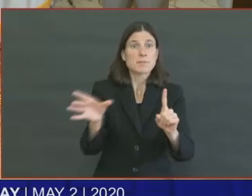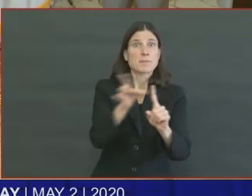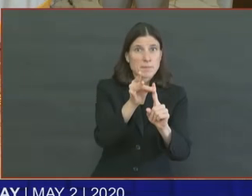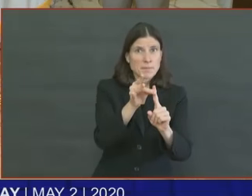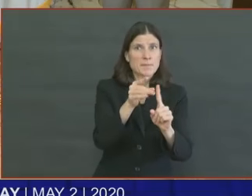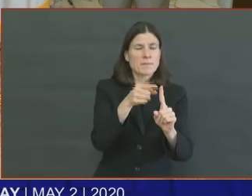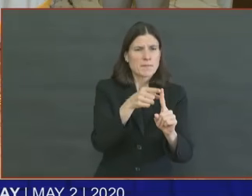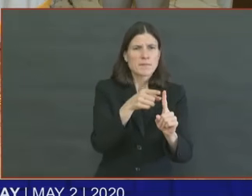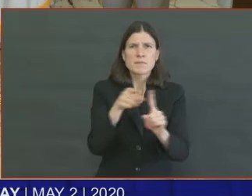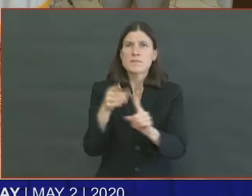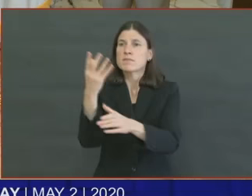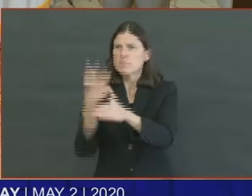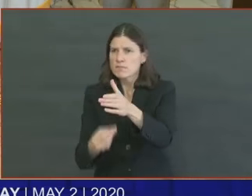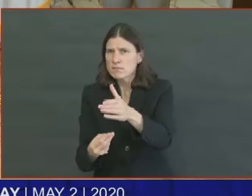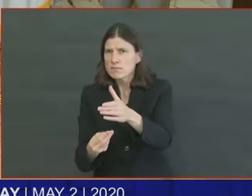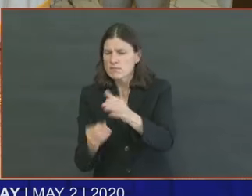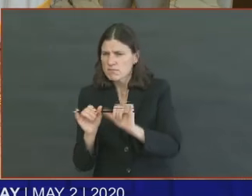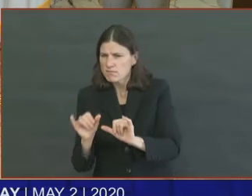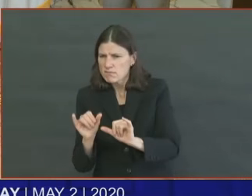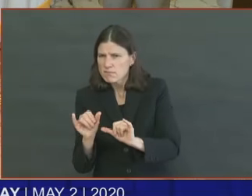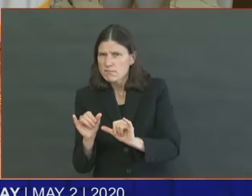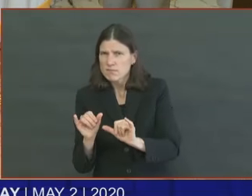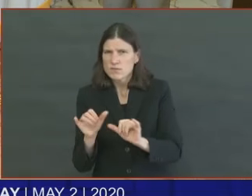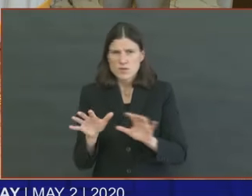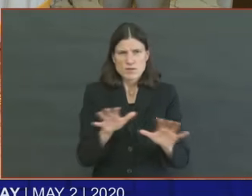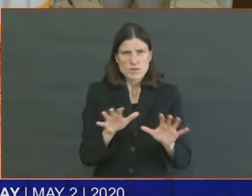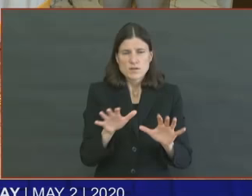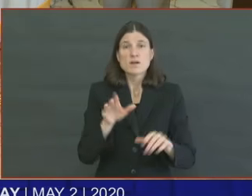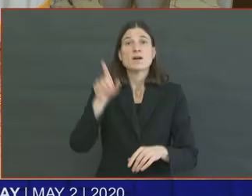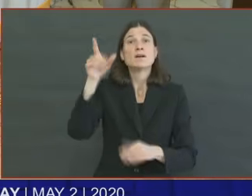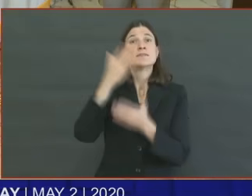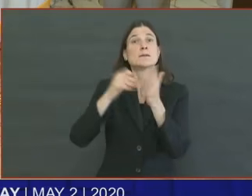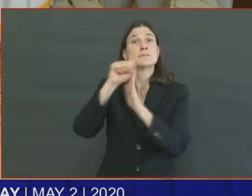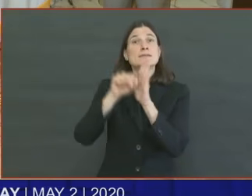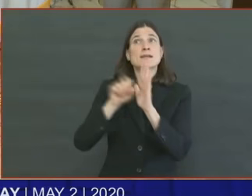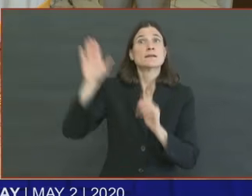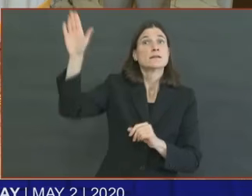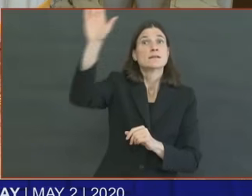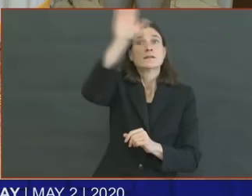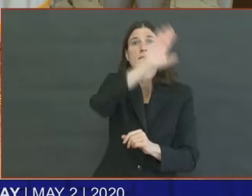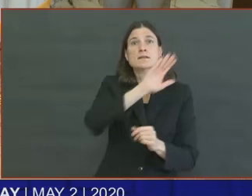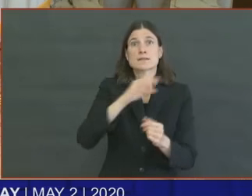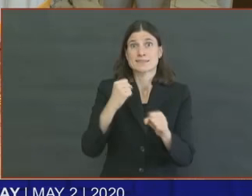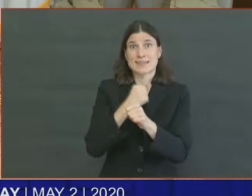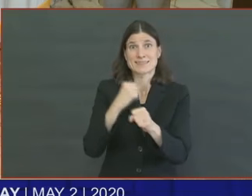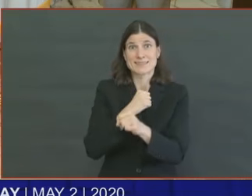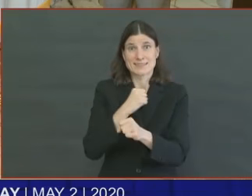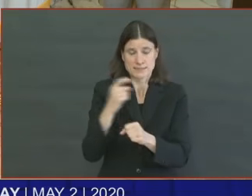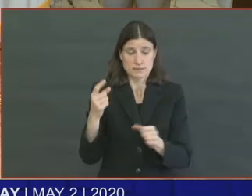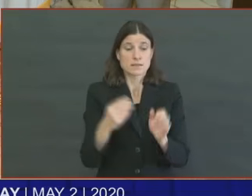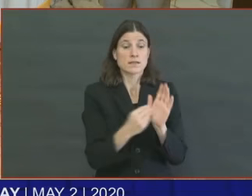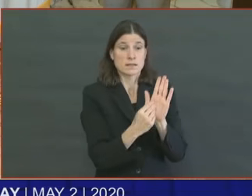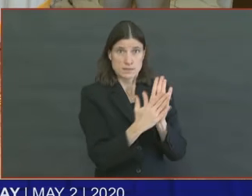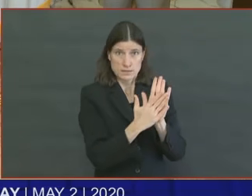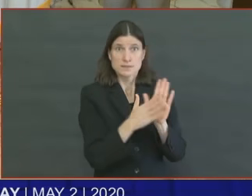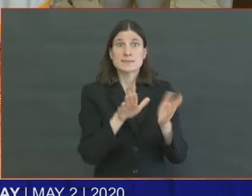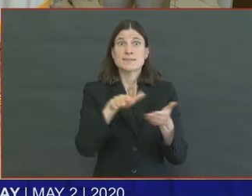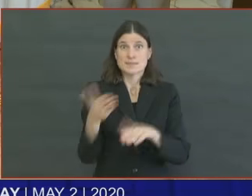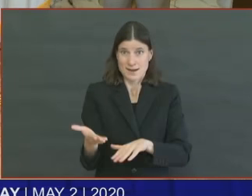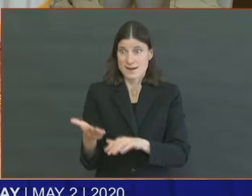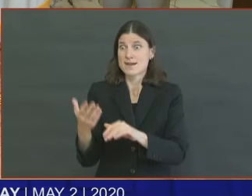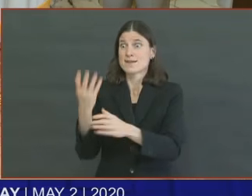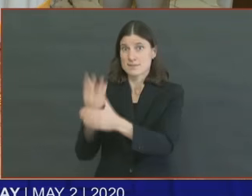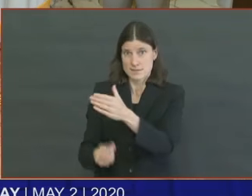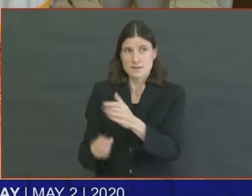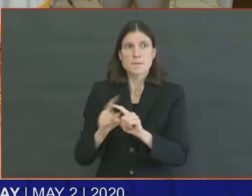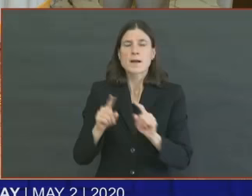mentioned where they may not have been acknowledged as being COVID-19 associated. And so